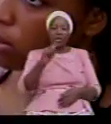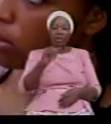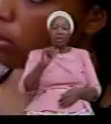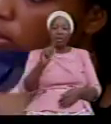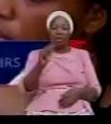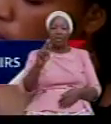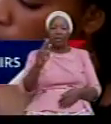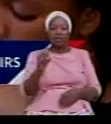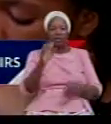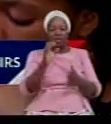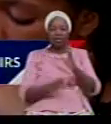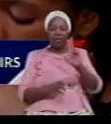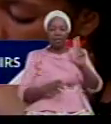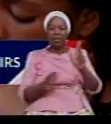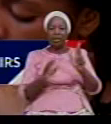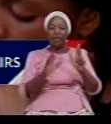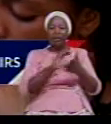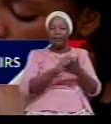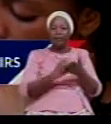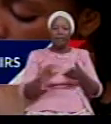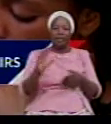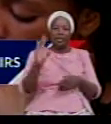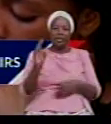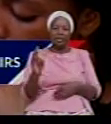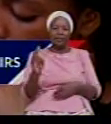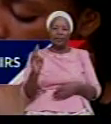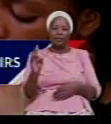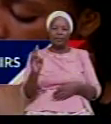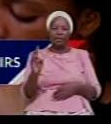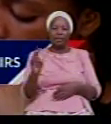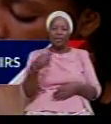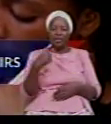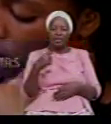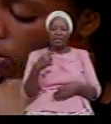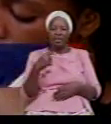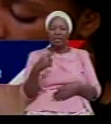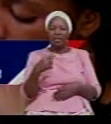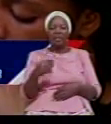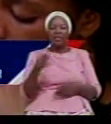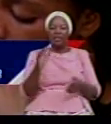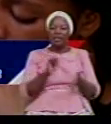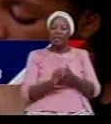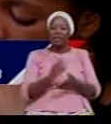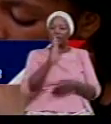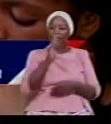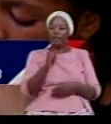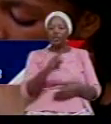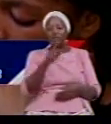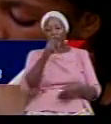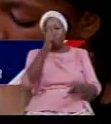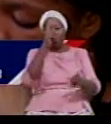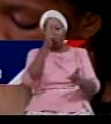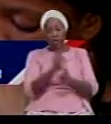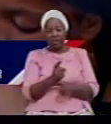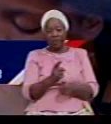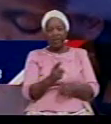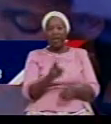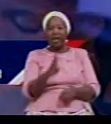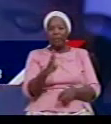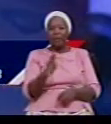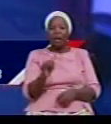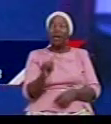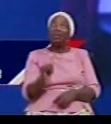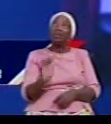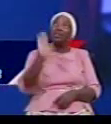Titus chapter 3, we're looking at verse 7. It says that being justified by his grace,